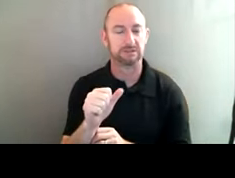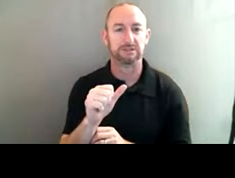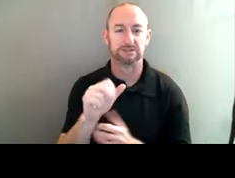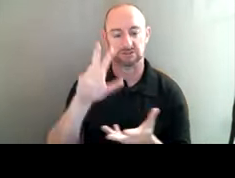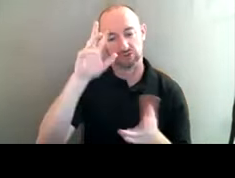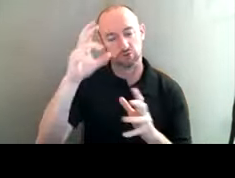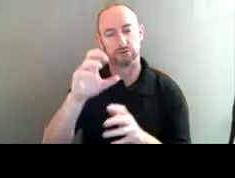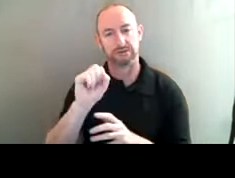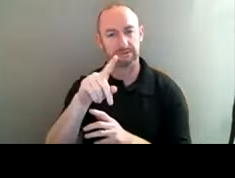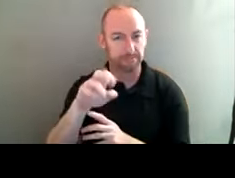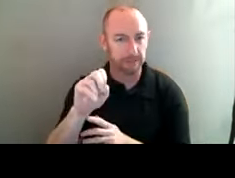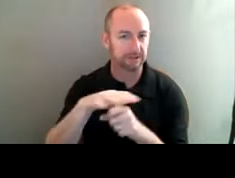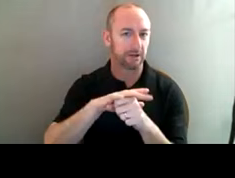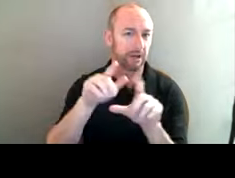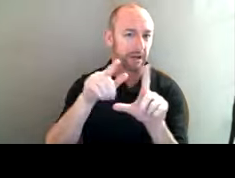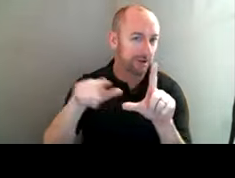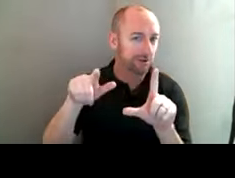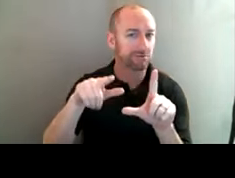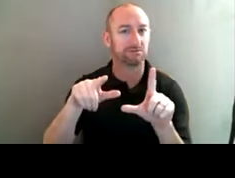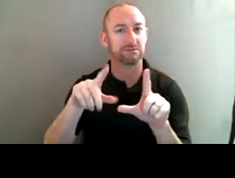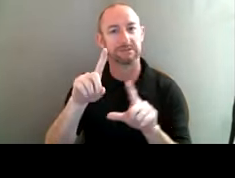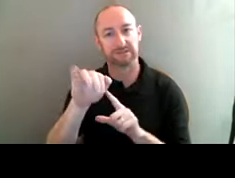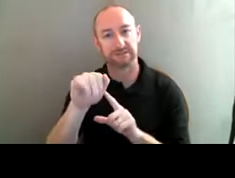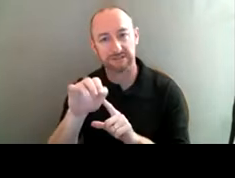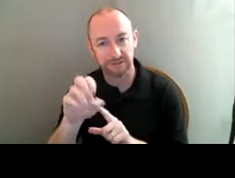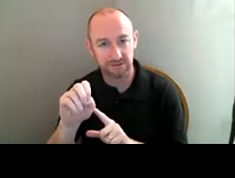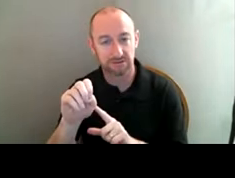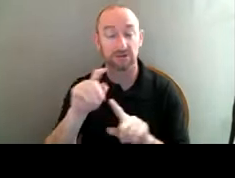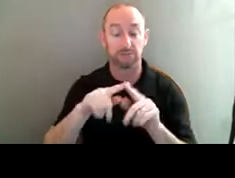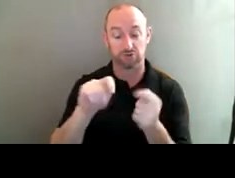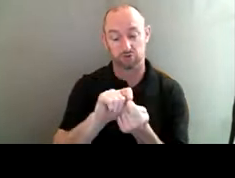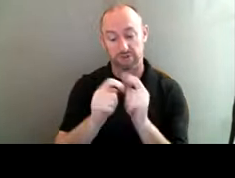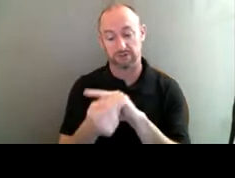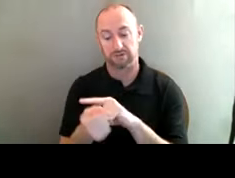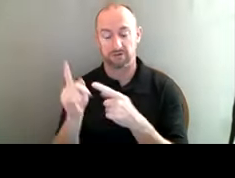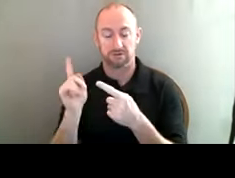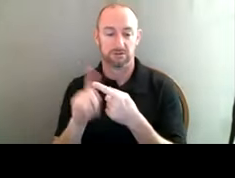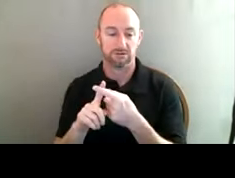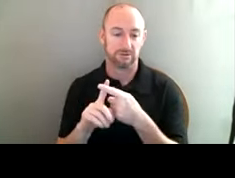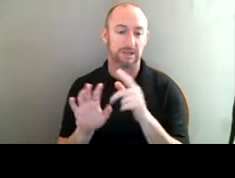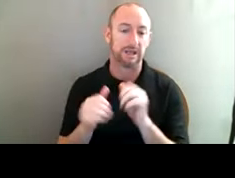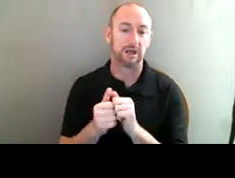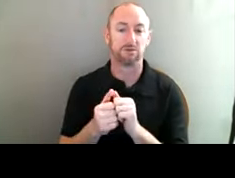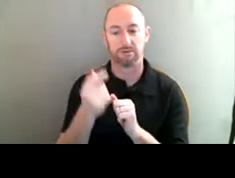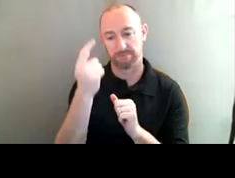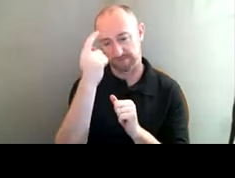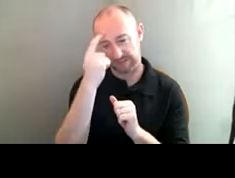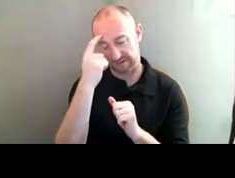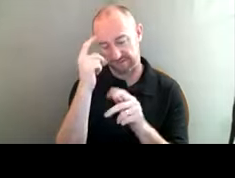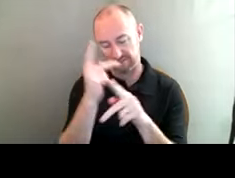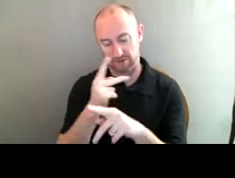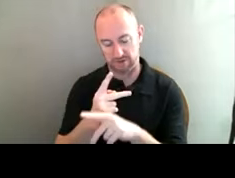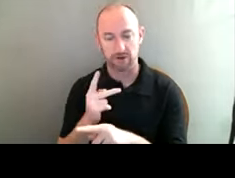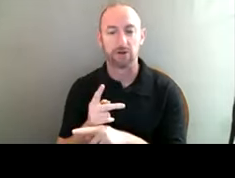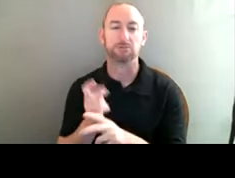areas, angles, distances, directions, but translating that into how to mentally compensate for it